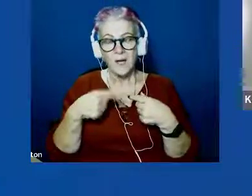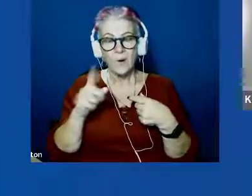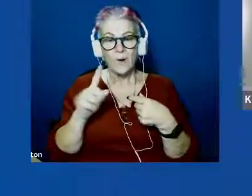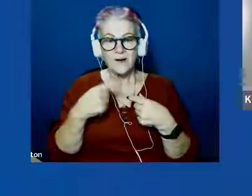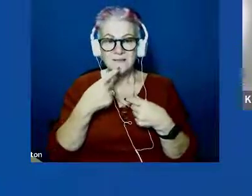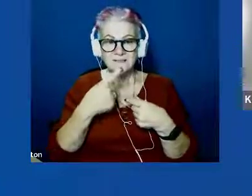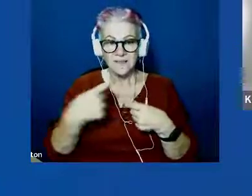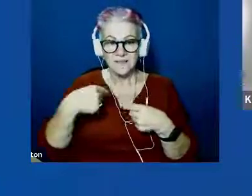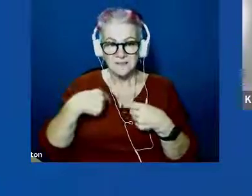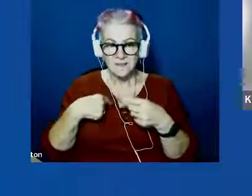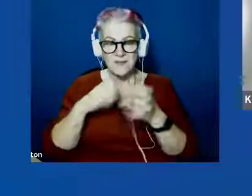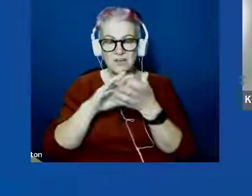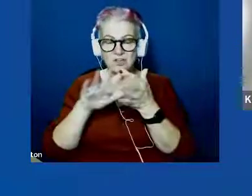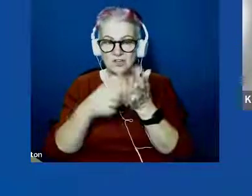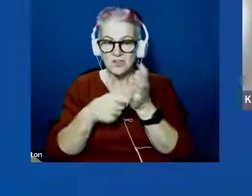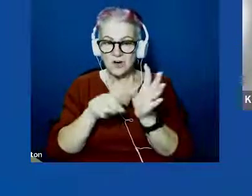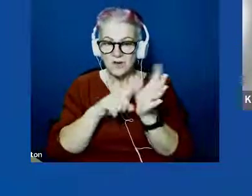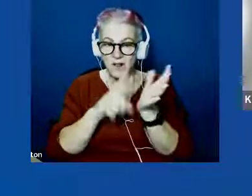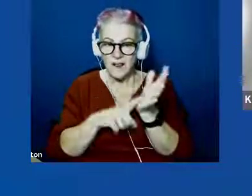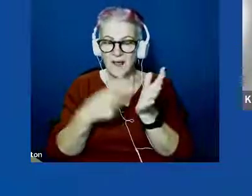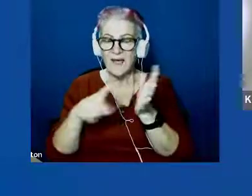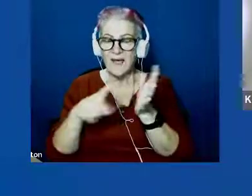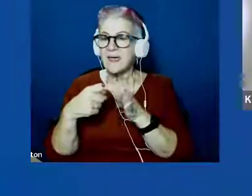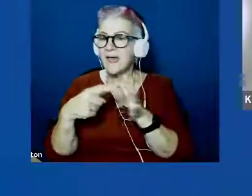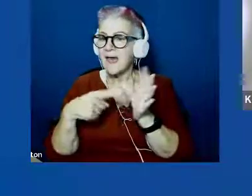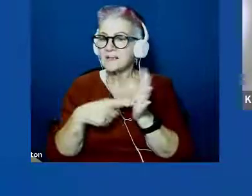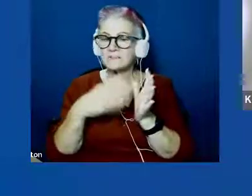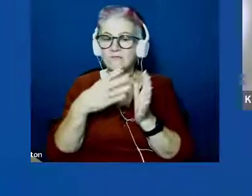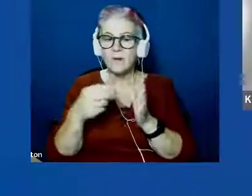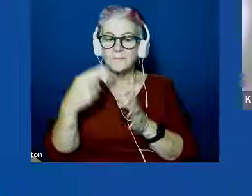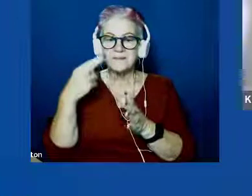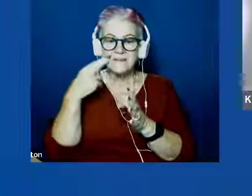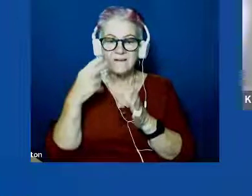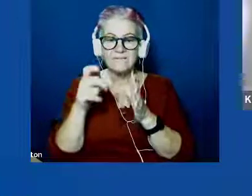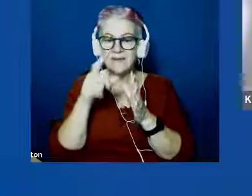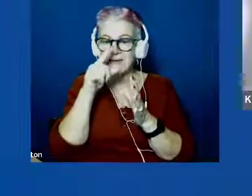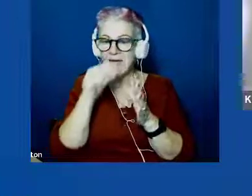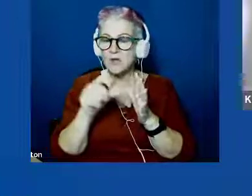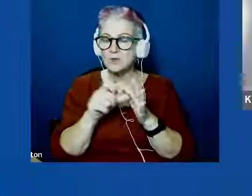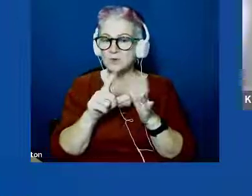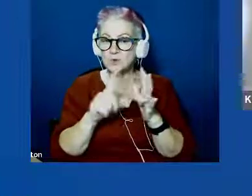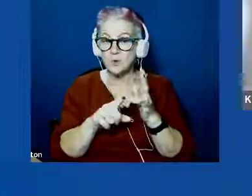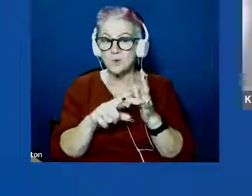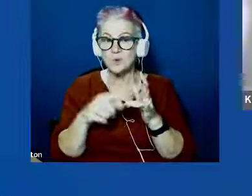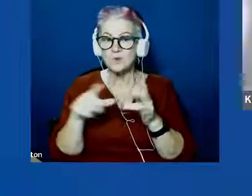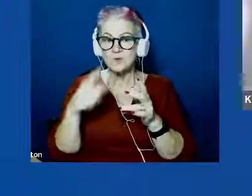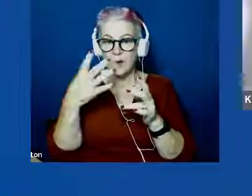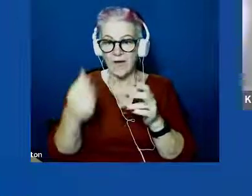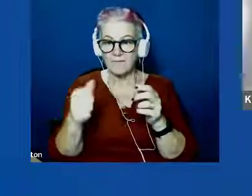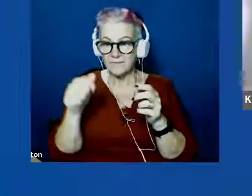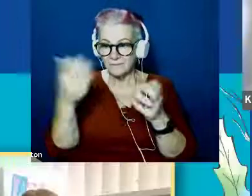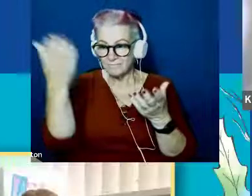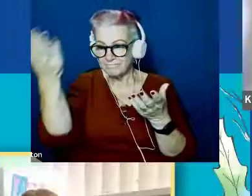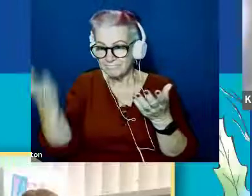there's myself, Cheryl, and also Kat from Deaf Can Do, and we're all pinned there. So hello,